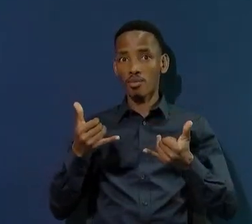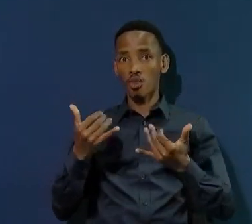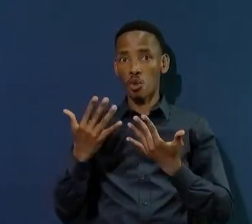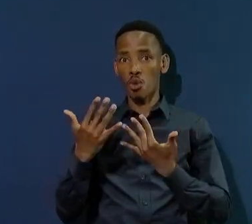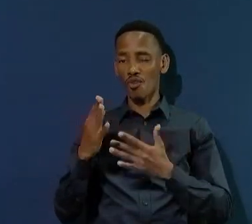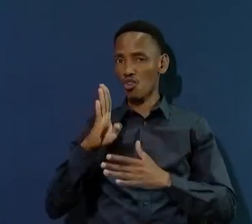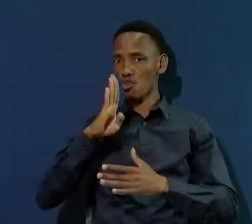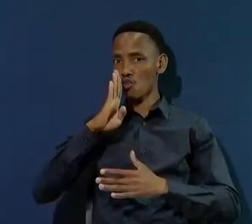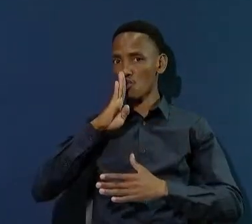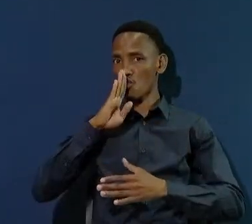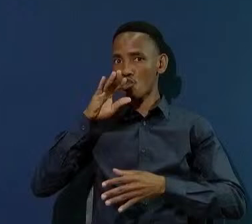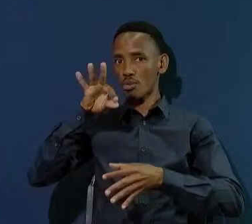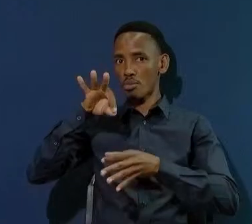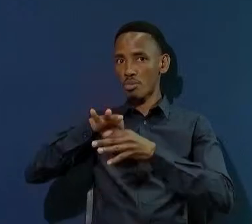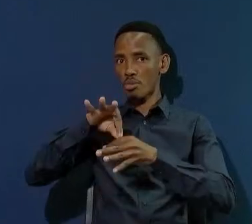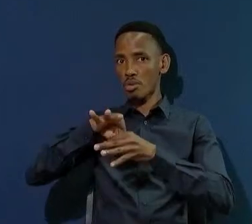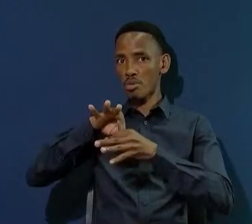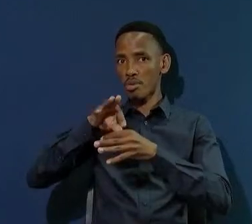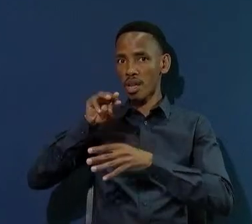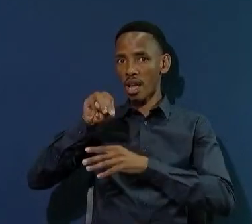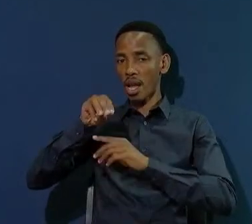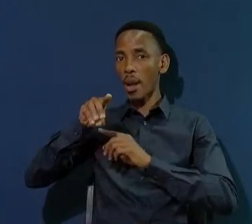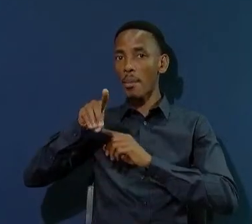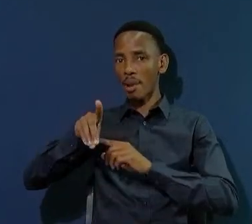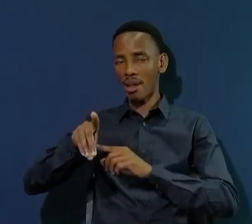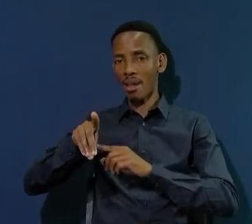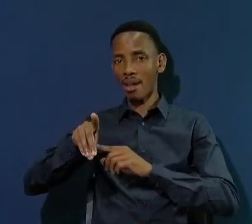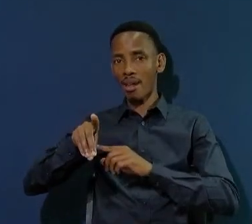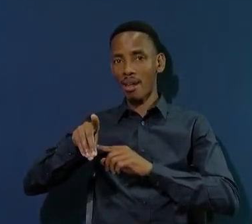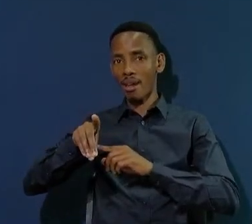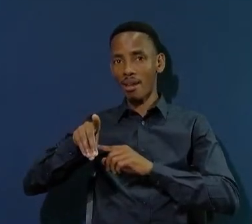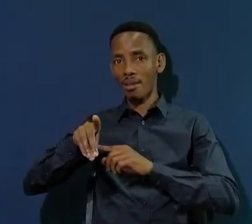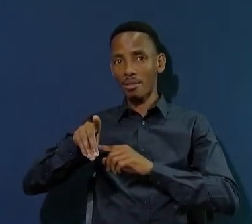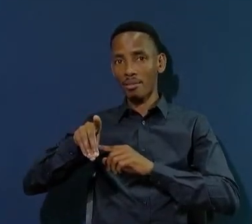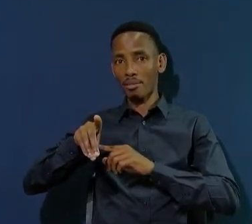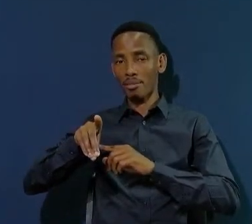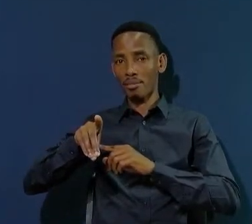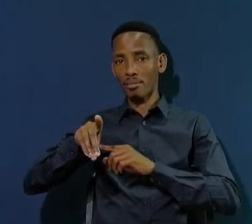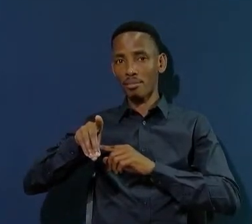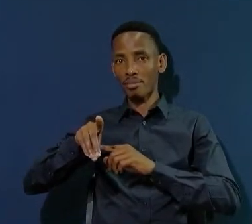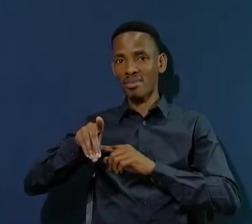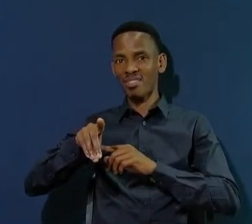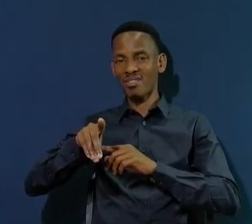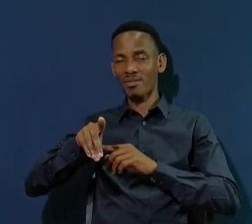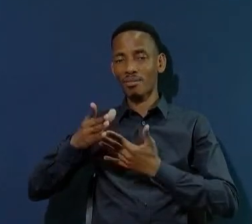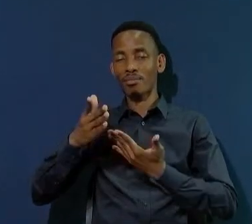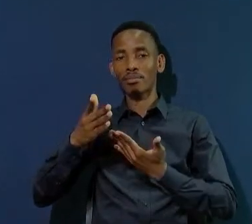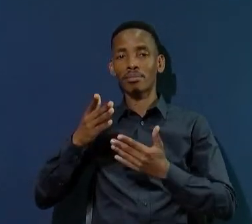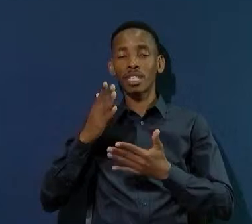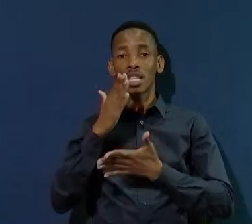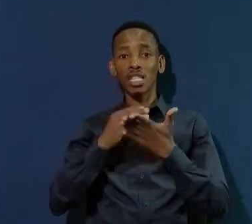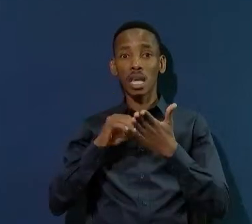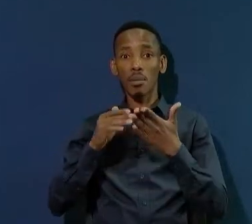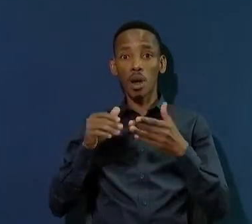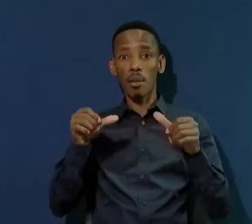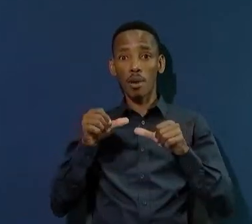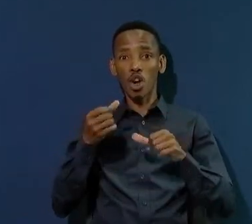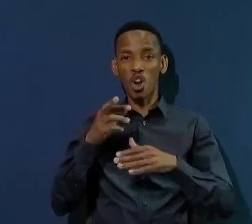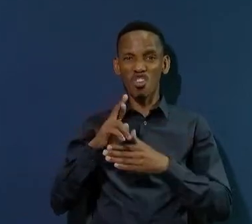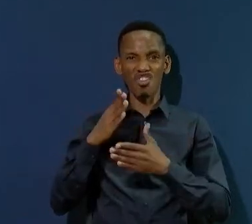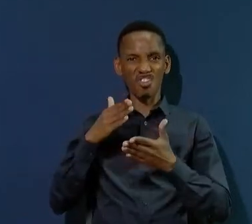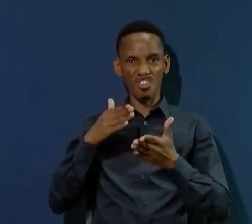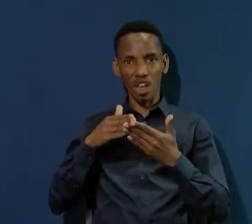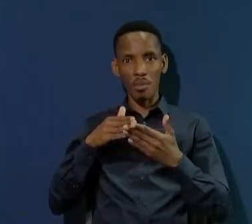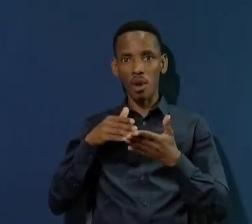gore ba go boela mo ditilong tseo, kana ke re ba tsaya ditilo tseo ke se ka re ba boela ke re ba tsaya ditilo tseo jaanong sešwa ga re tswa mo